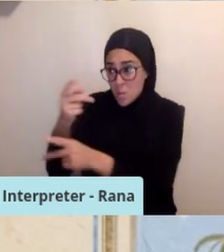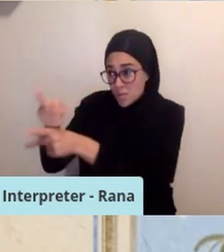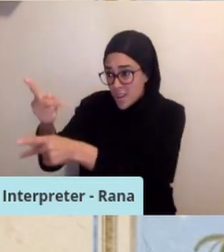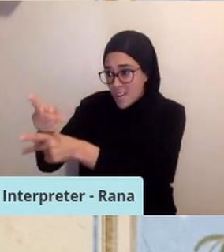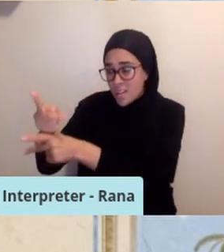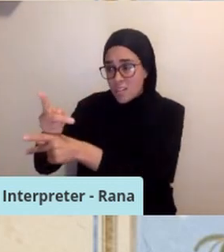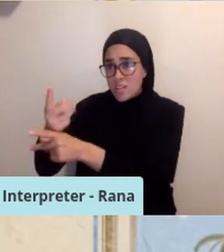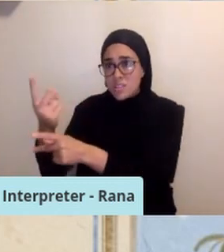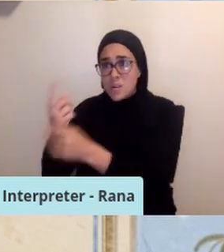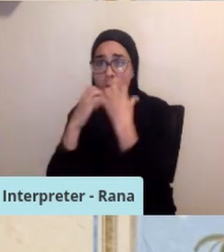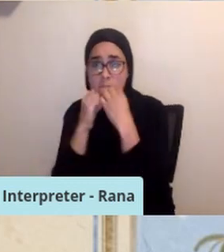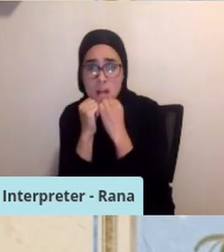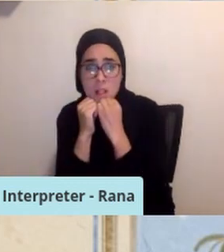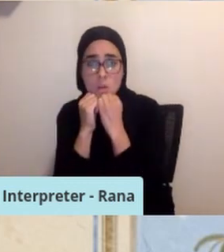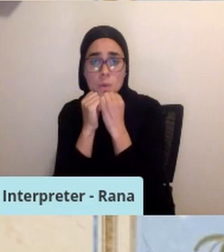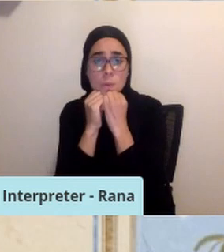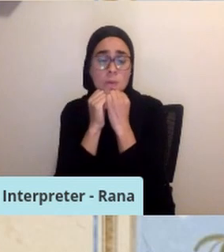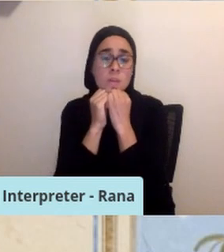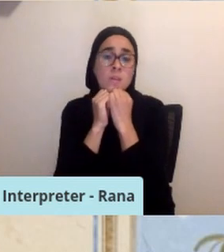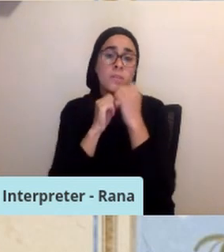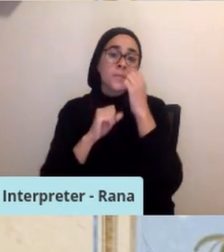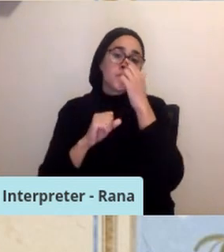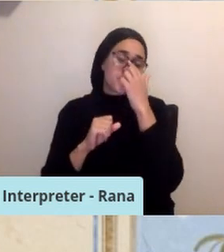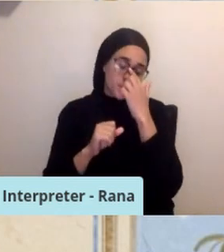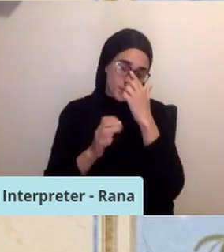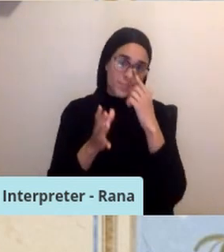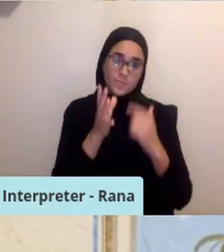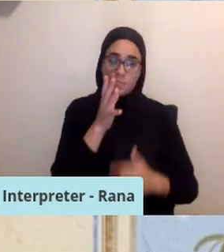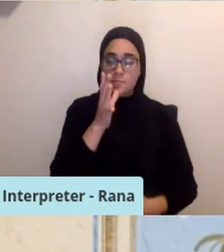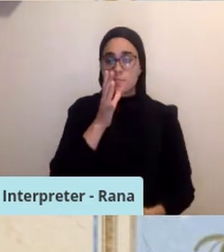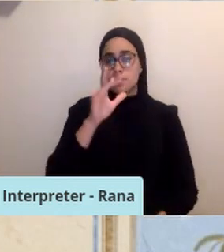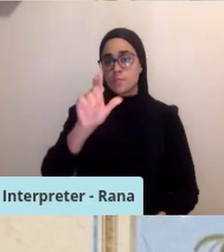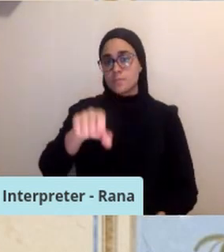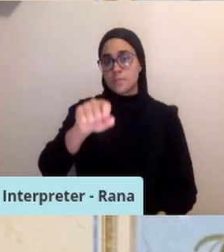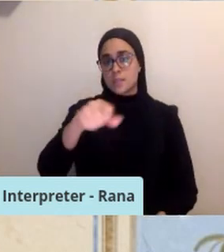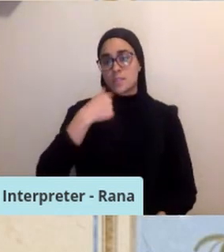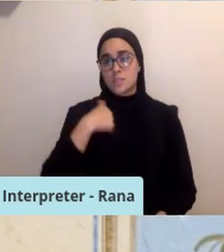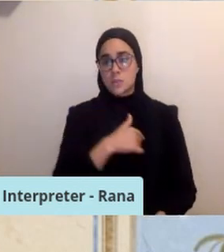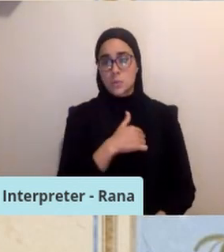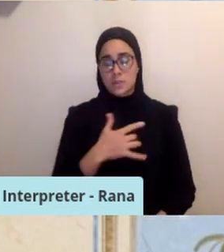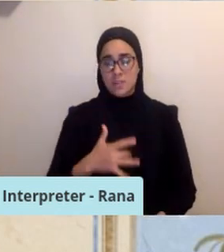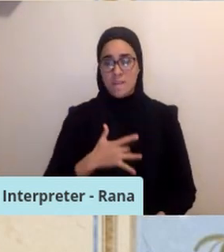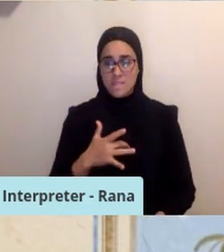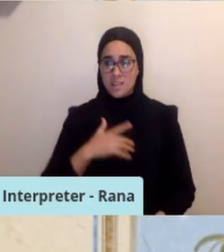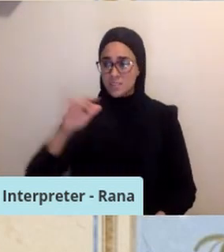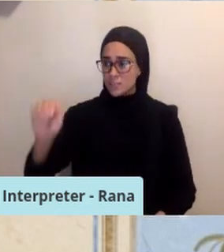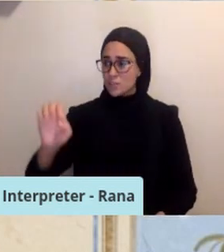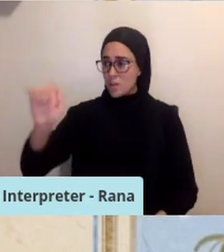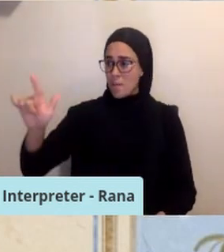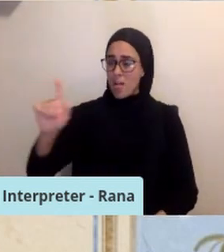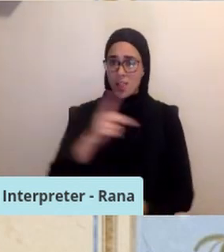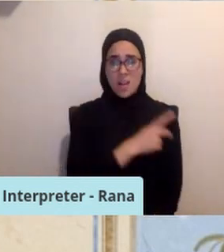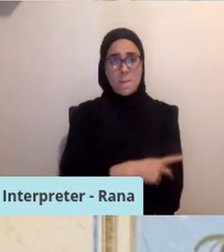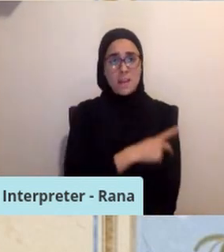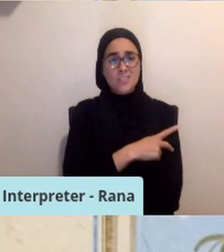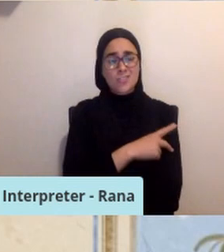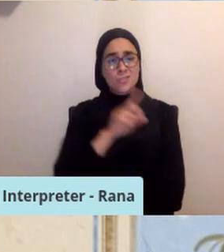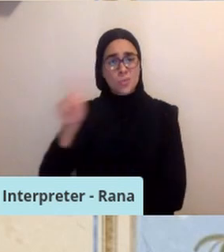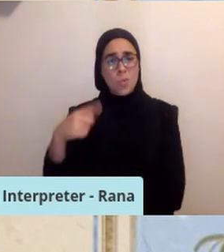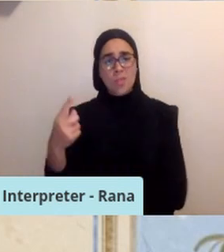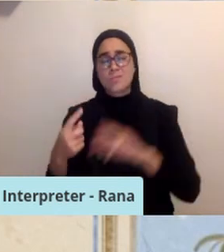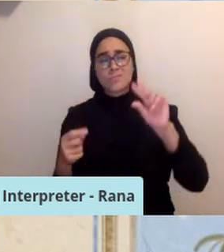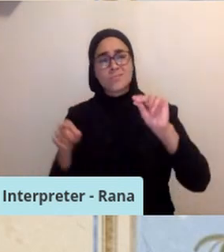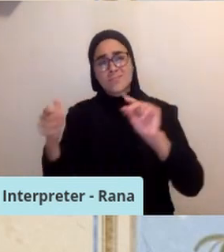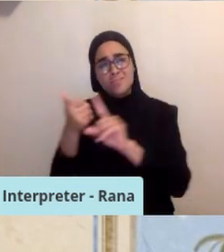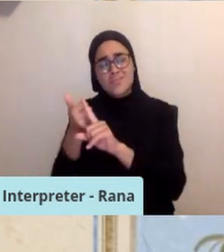way. Yeah, so in a sense, you know, we felt, okay, Jamal is not just a patient. I mean, he's our son, he's a